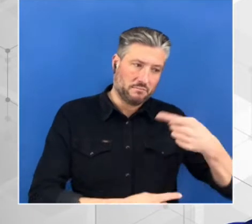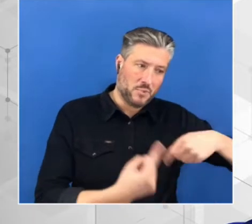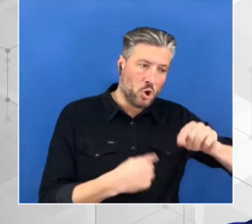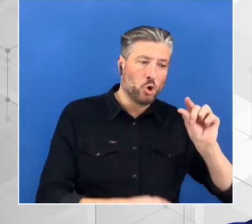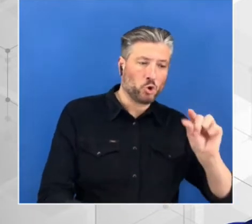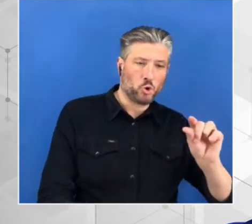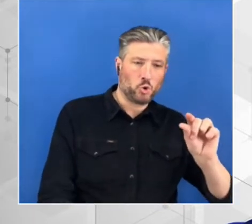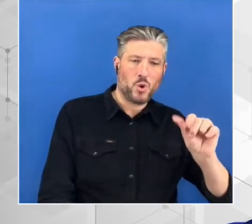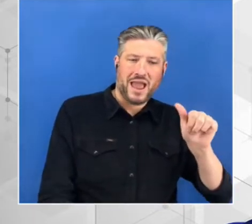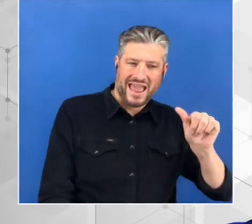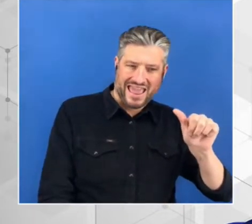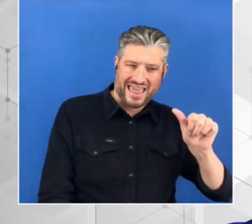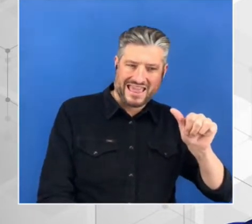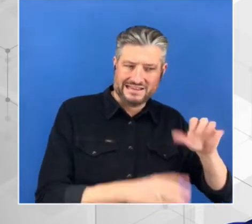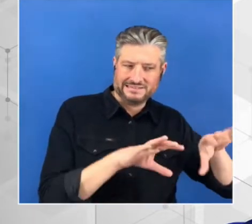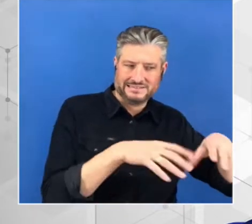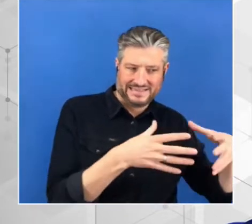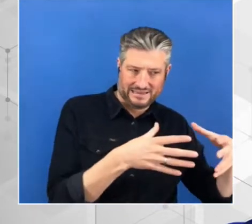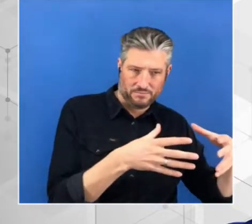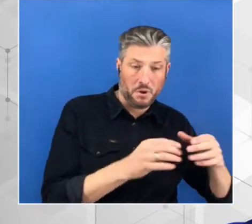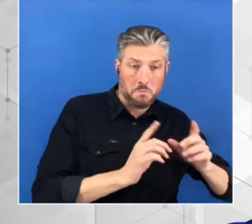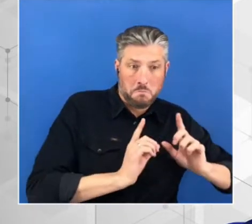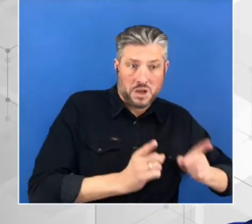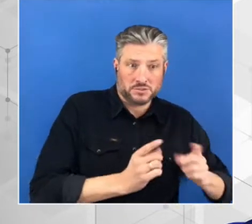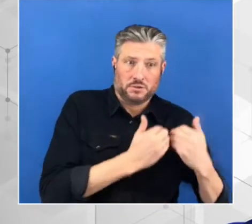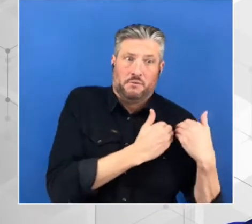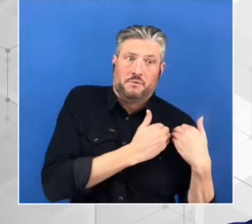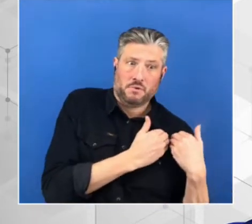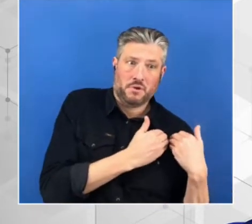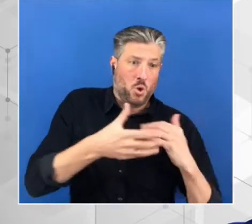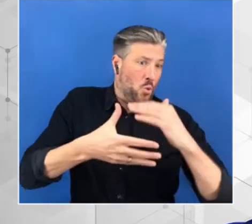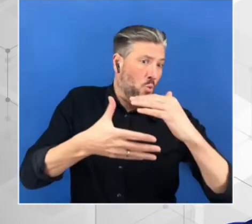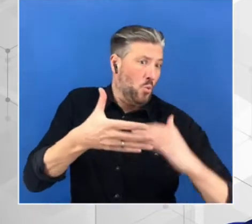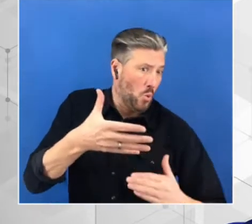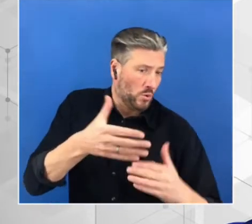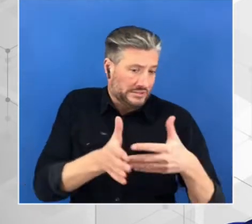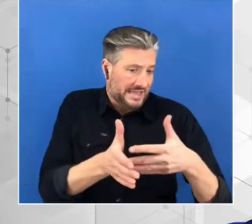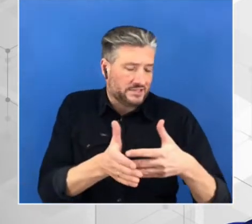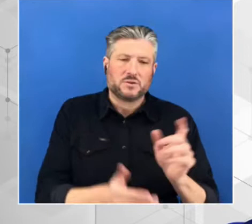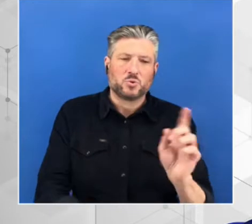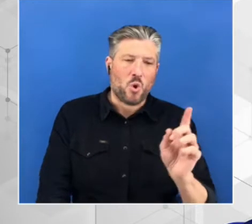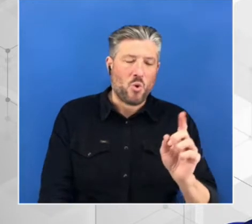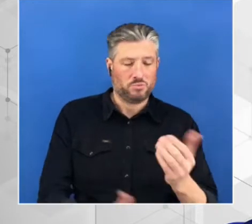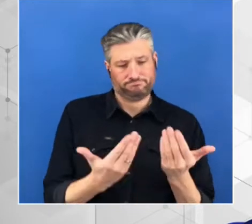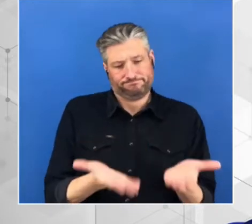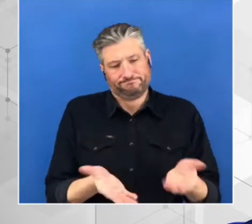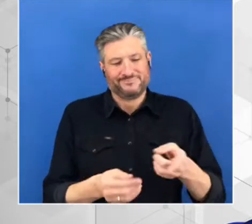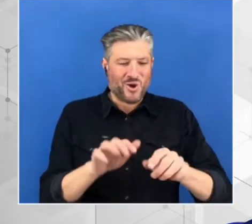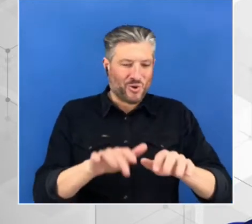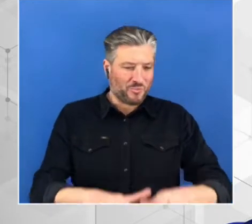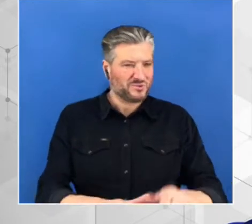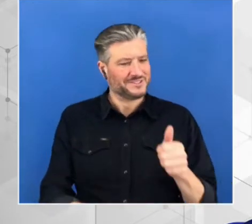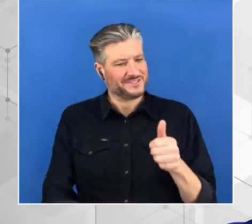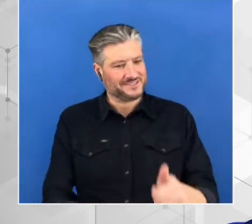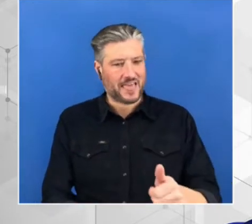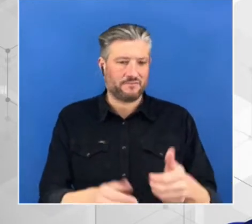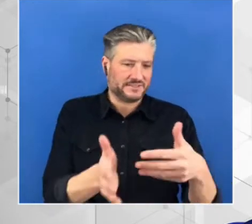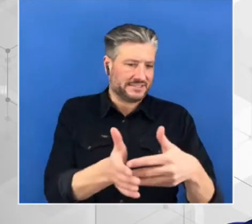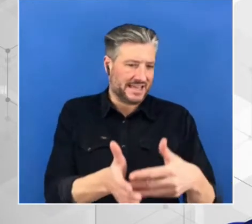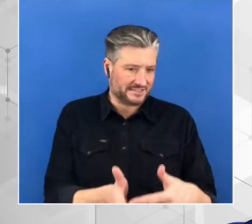test every part of your application. But this is no magic. They cannot make your website accessible, and we need to